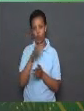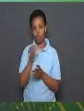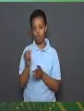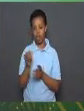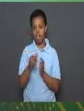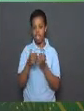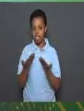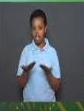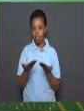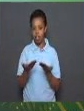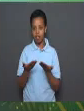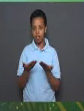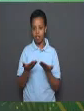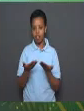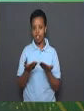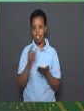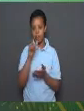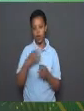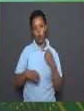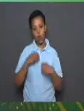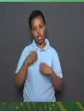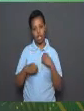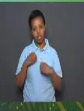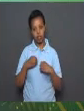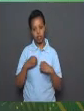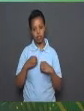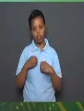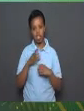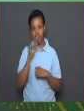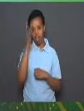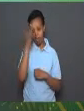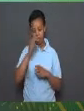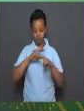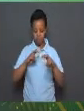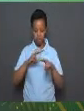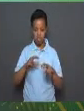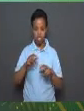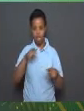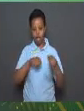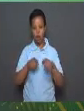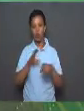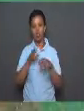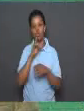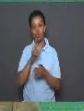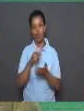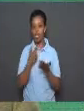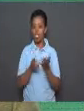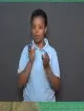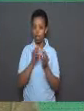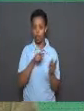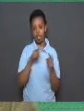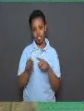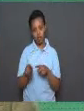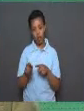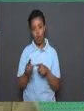theory and how it influenced the study of microorganisms and disease. We